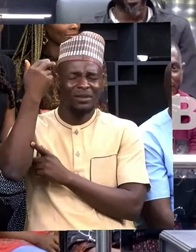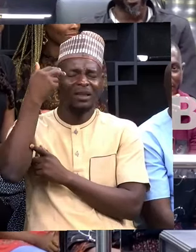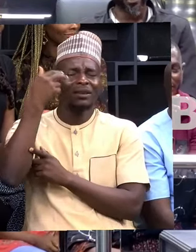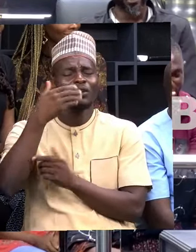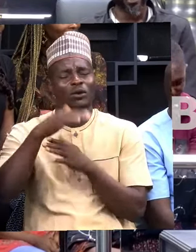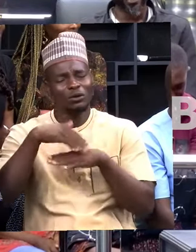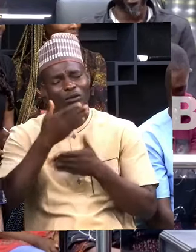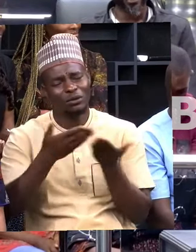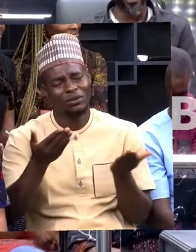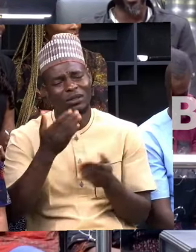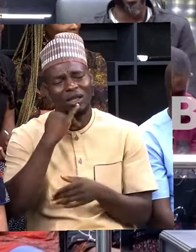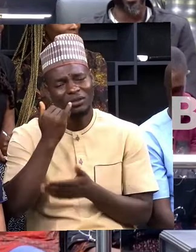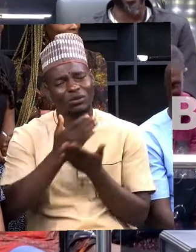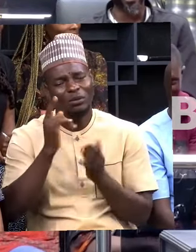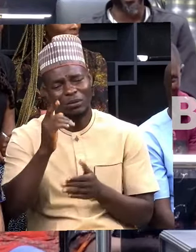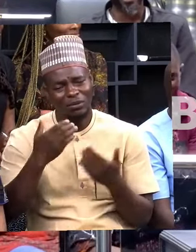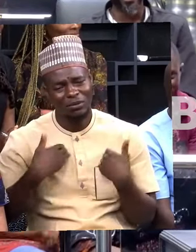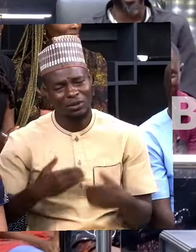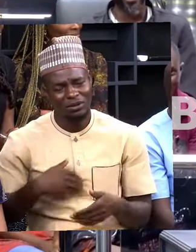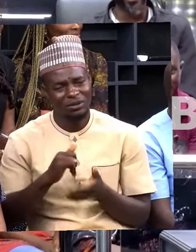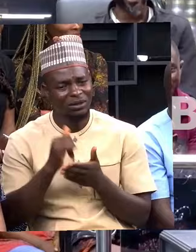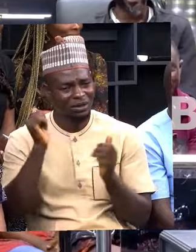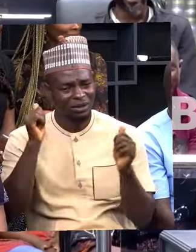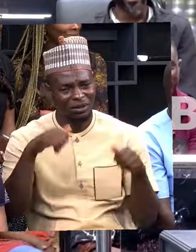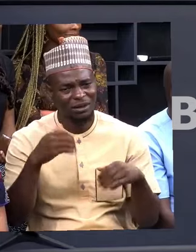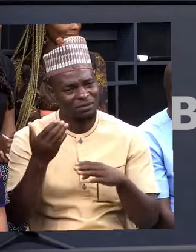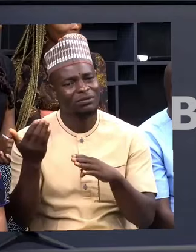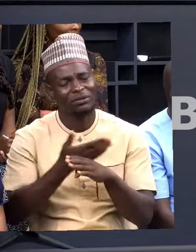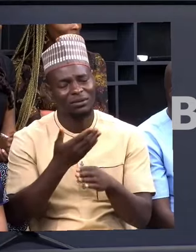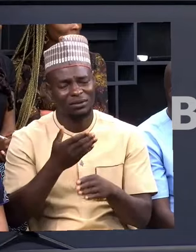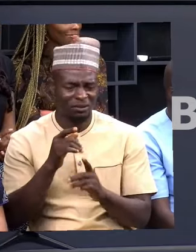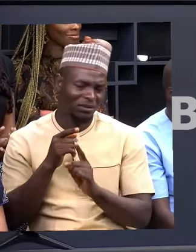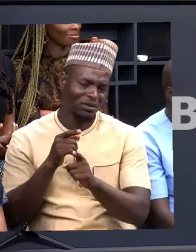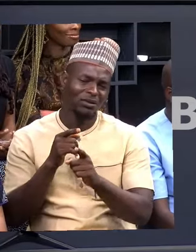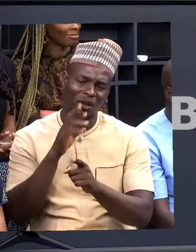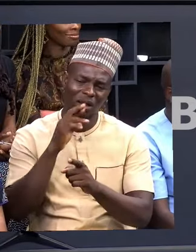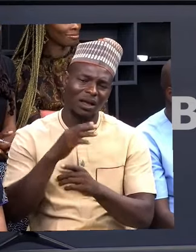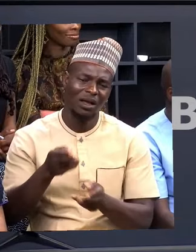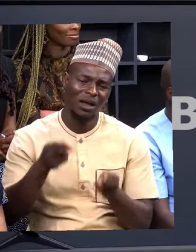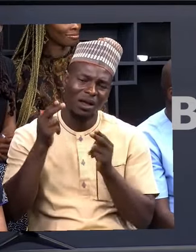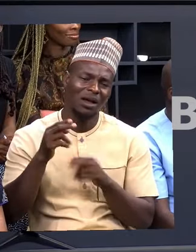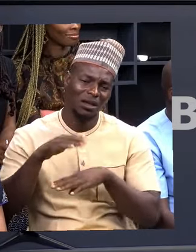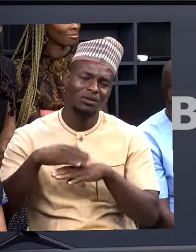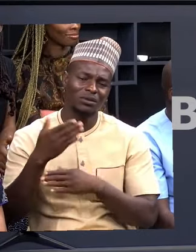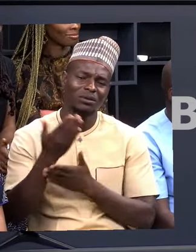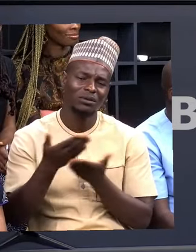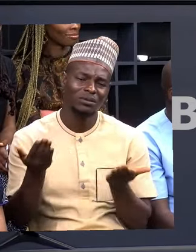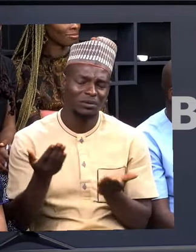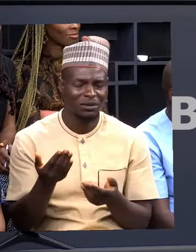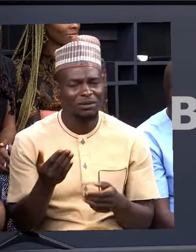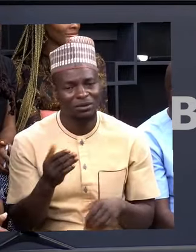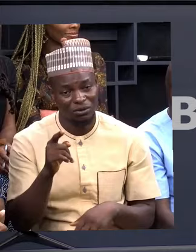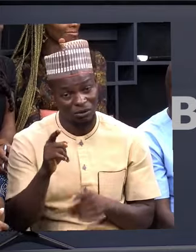of overlapping. Person where no fit control himself. No being they high on something. Thank you very much. You don't expose yourself. Oga